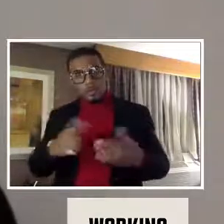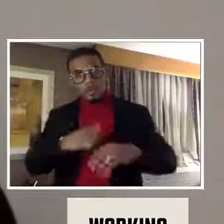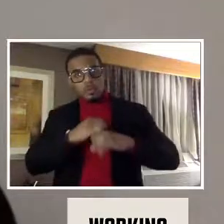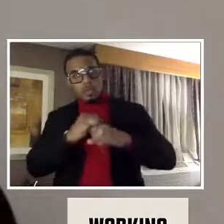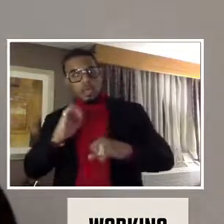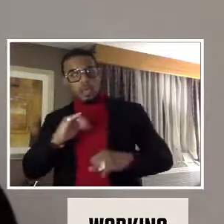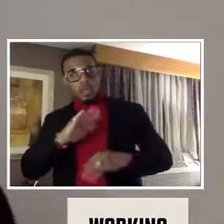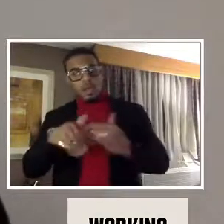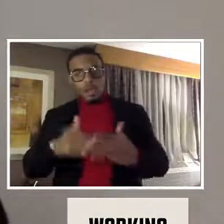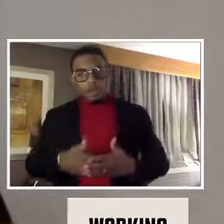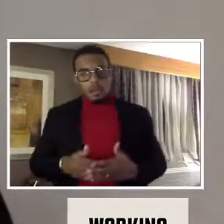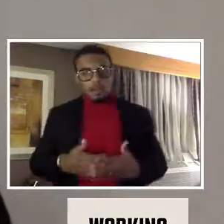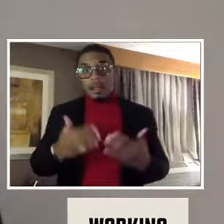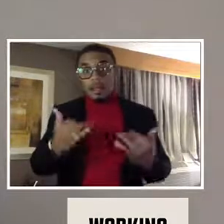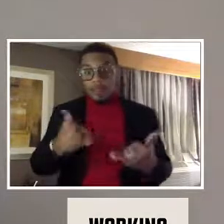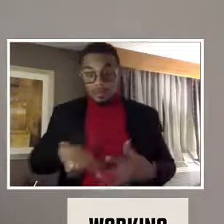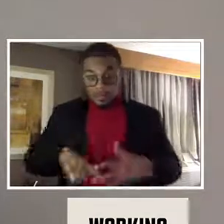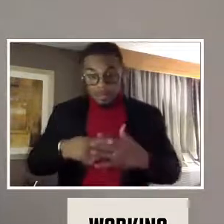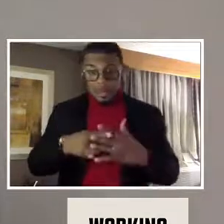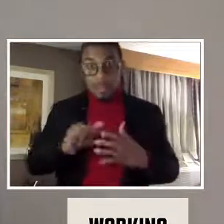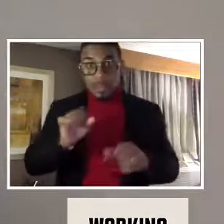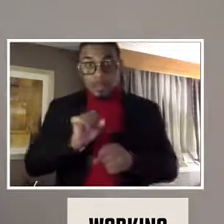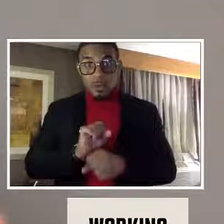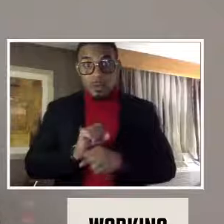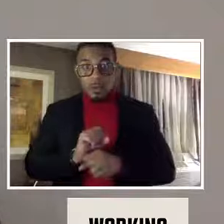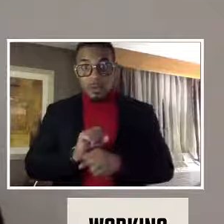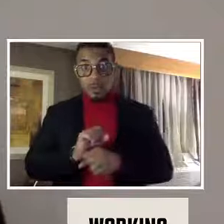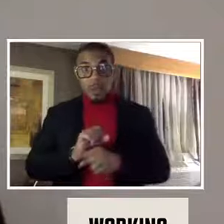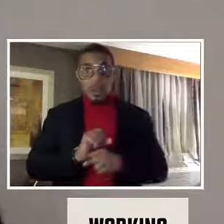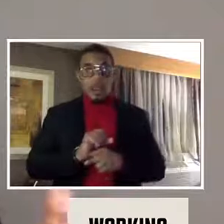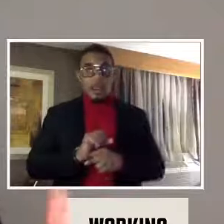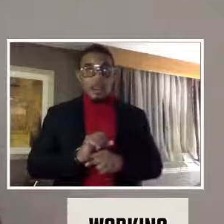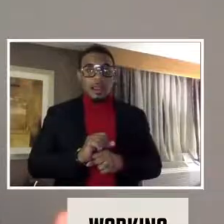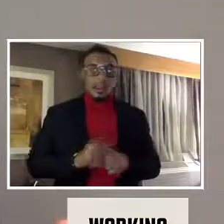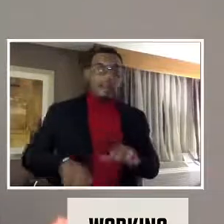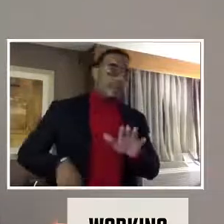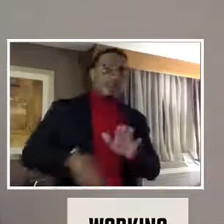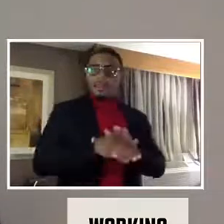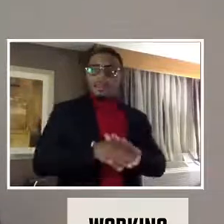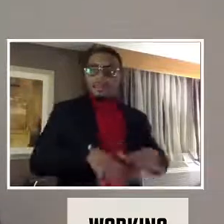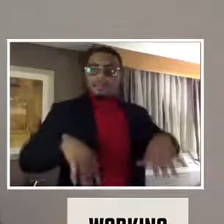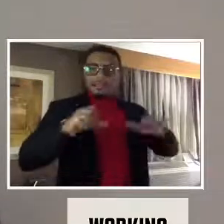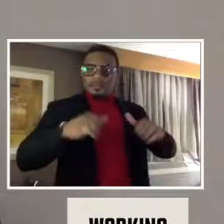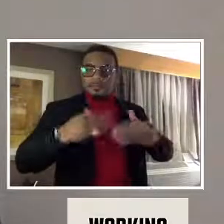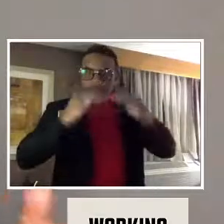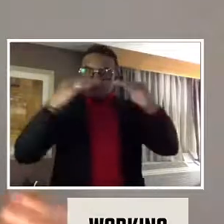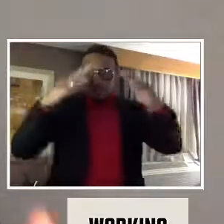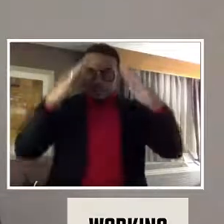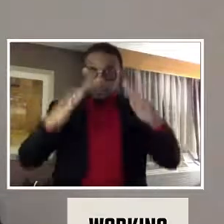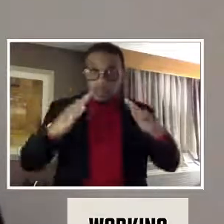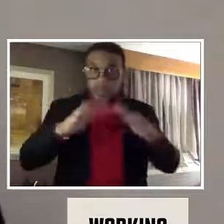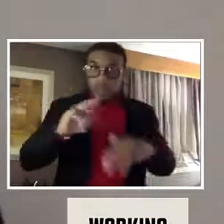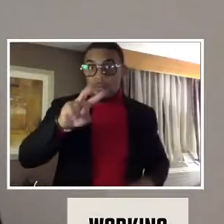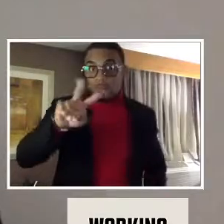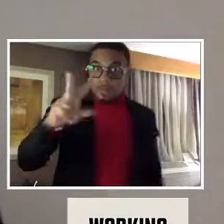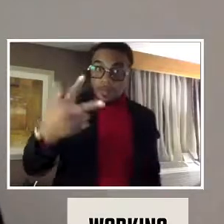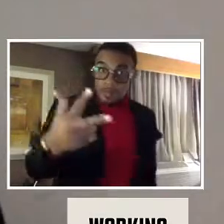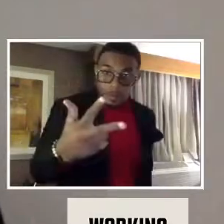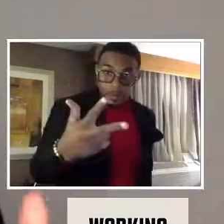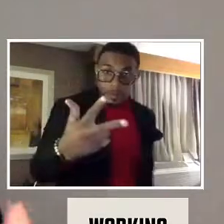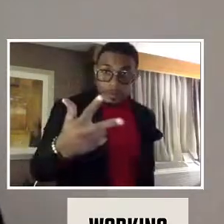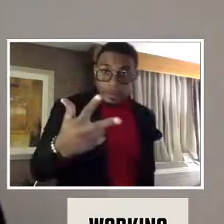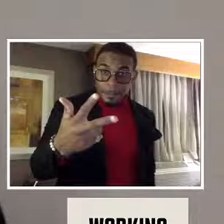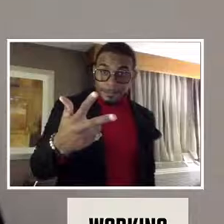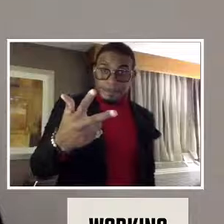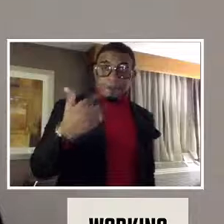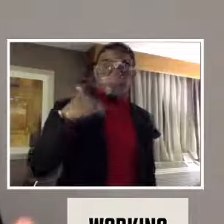protect us all. Now, we begin that work by evicting the occupant of this White House on November 3rd.